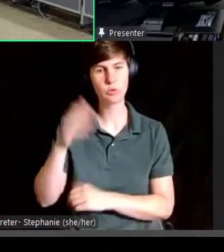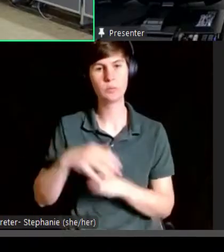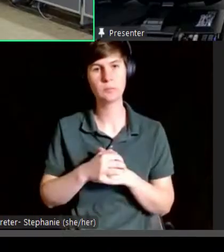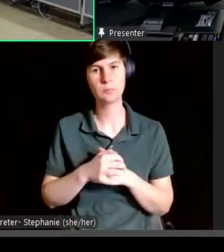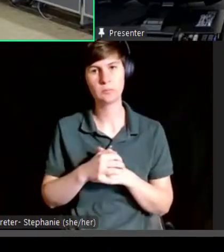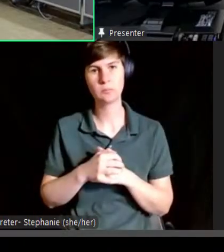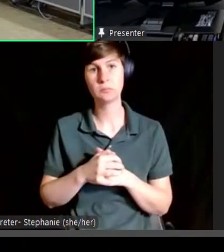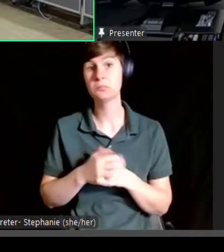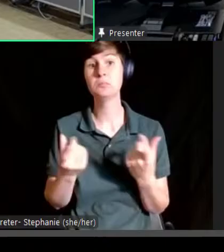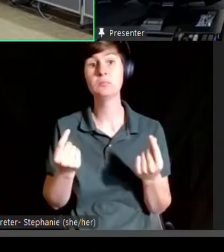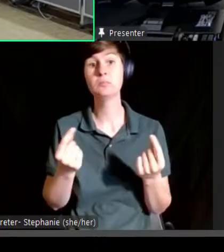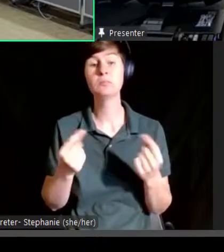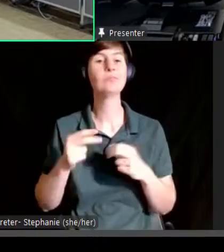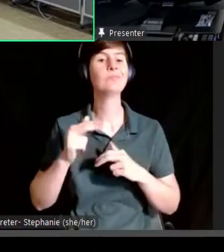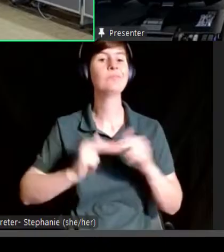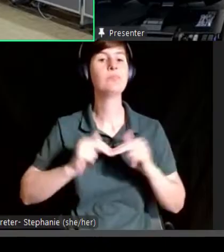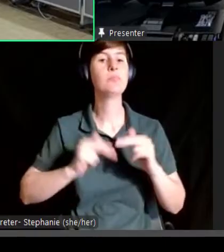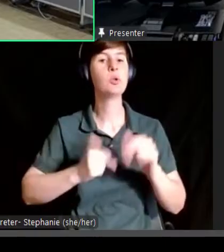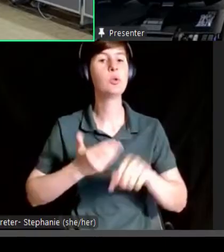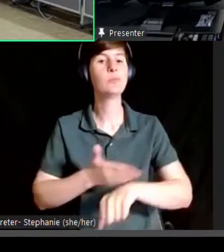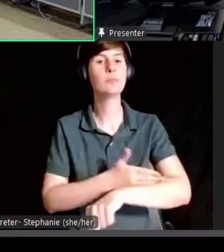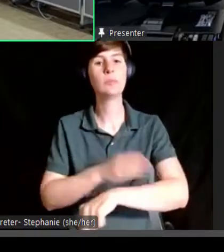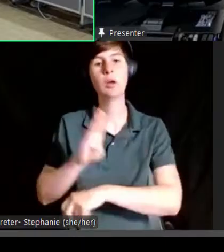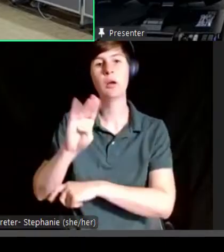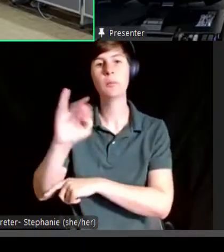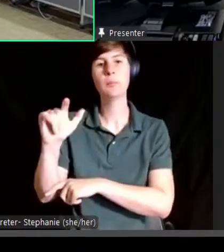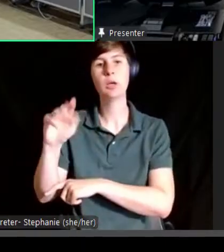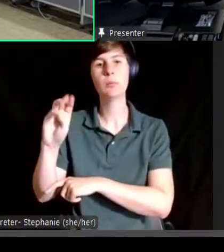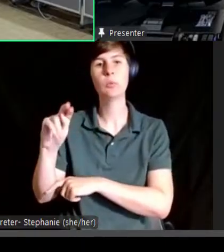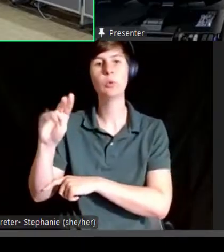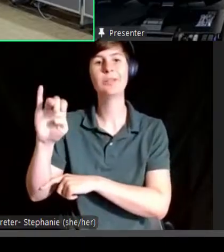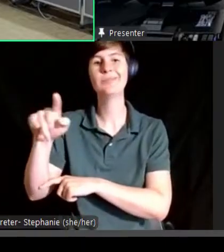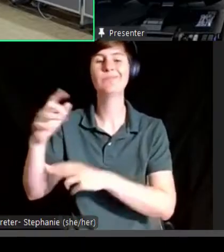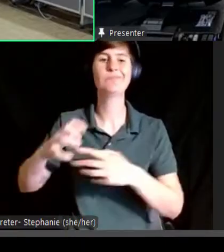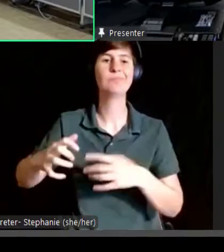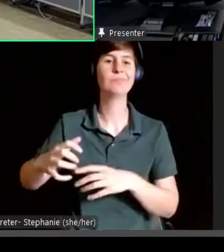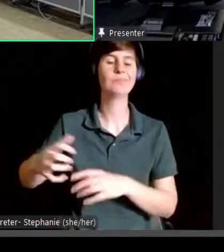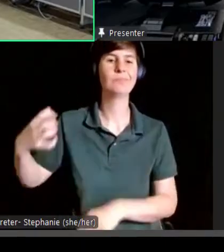a construction update presented by Bill Mooney, Chief Infrastructure Officer.